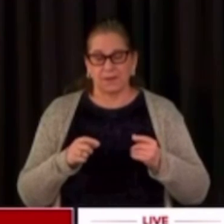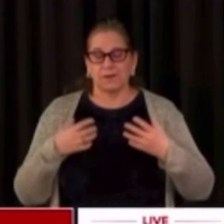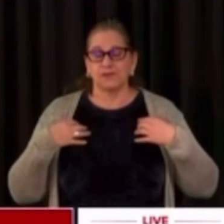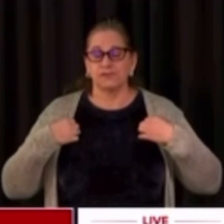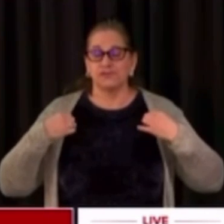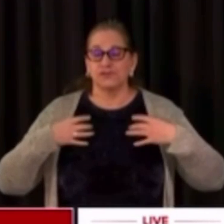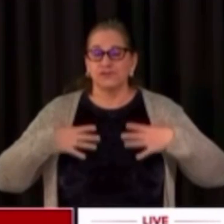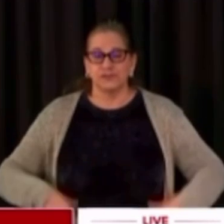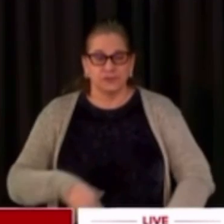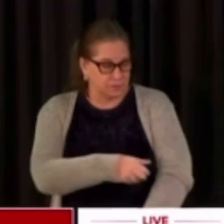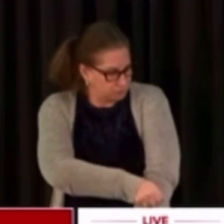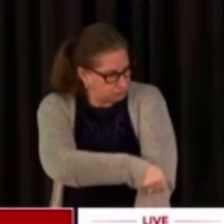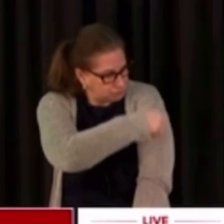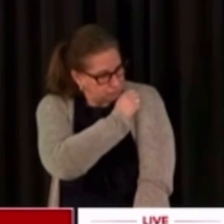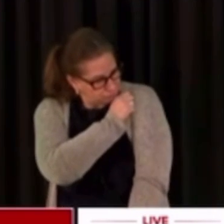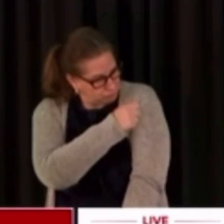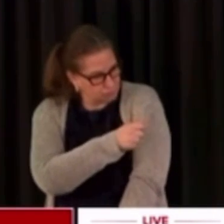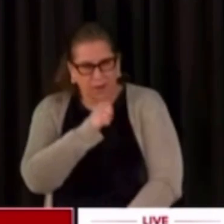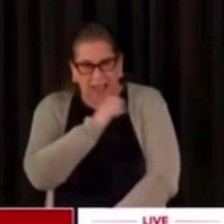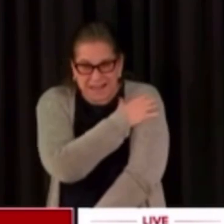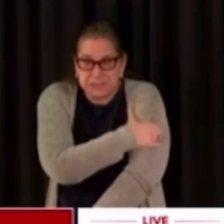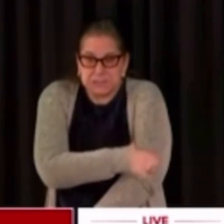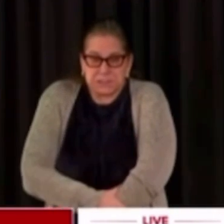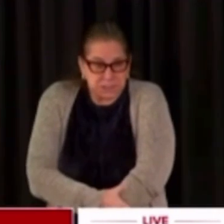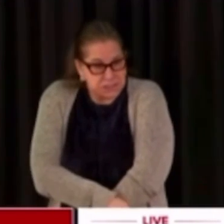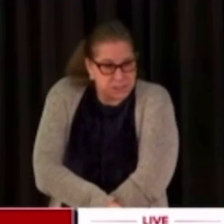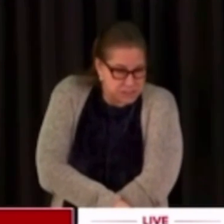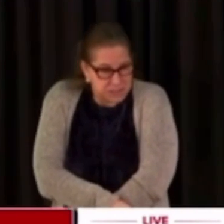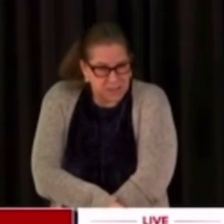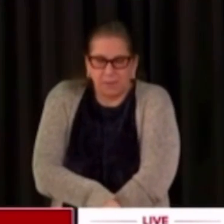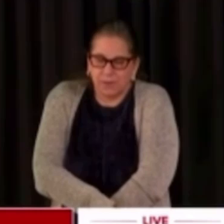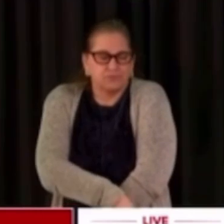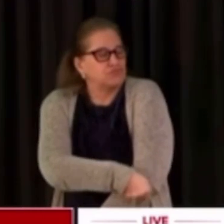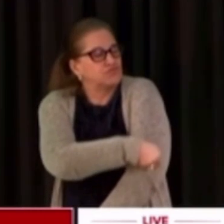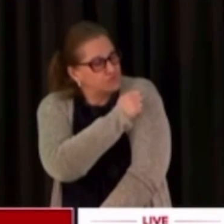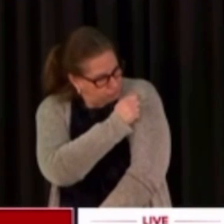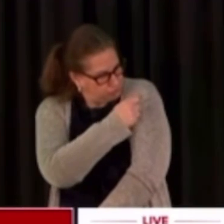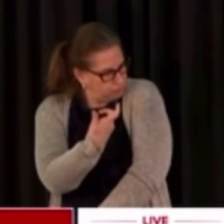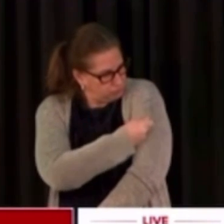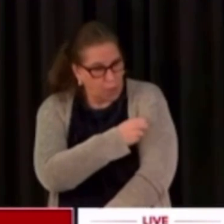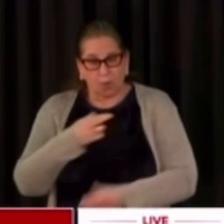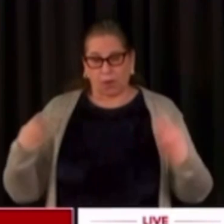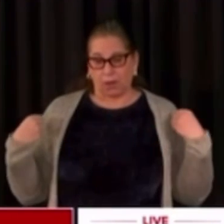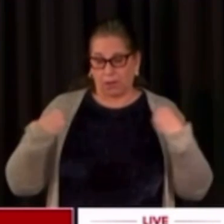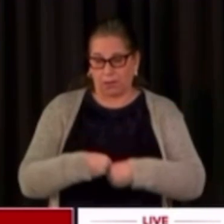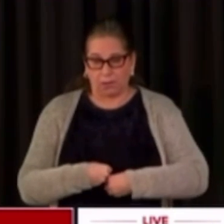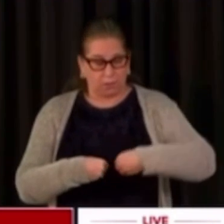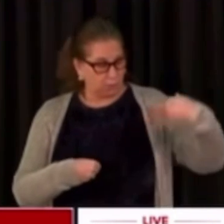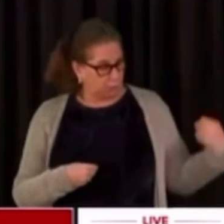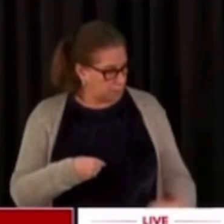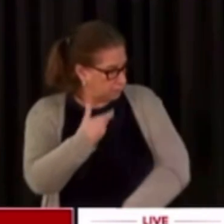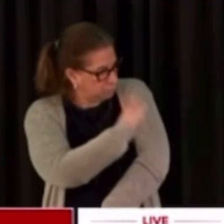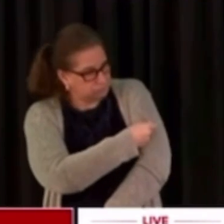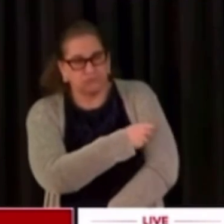the medical staff to get to your upper arm. After you receive your vaccination, be prepared to stay for 15 to